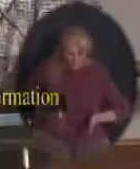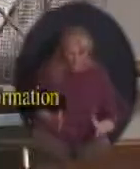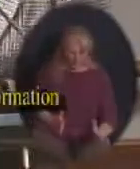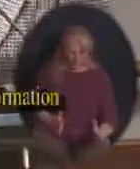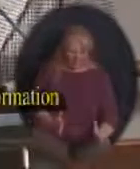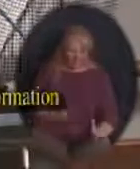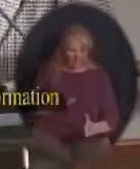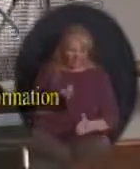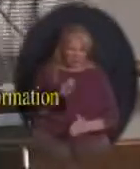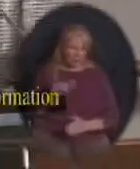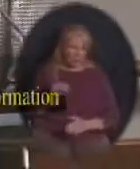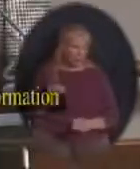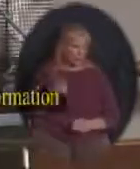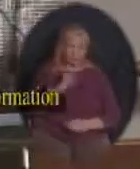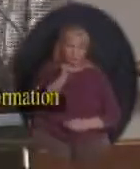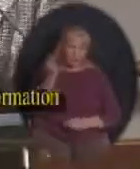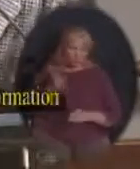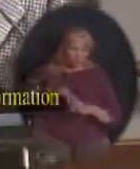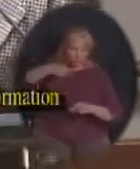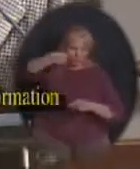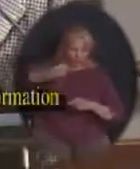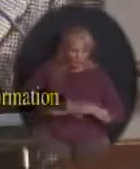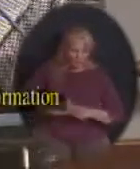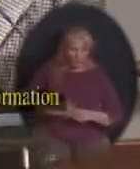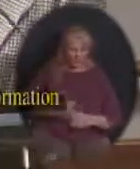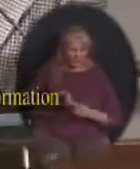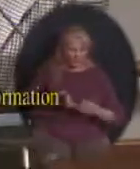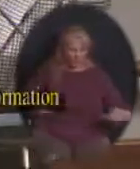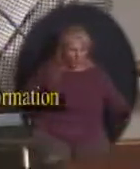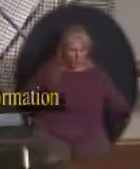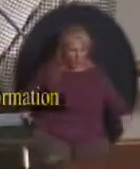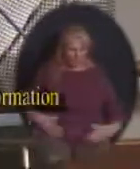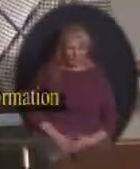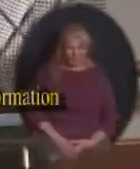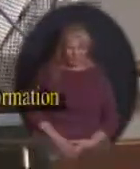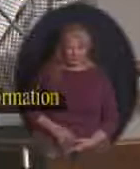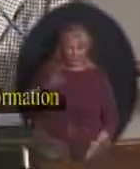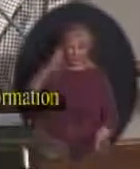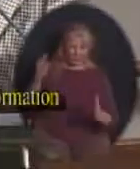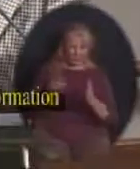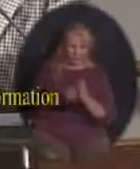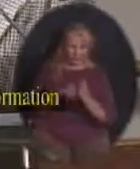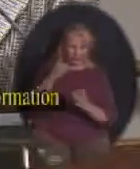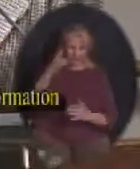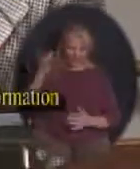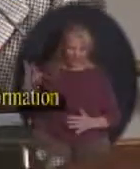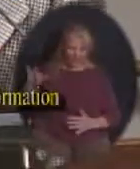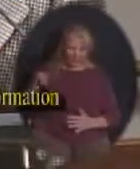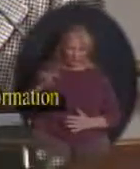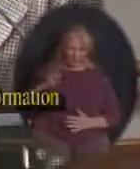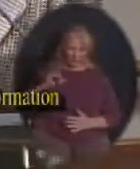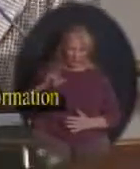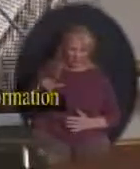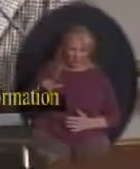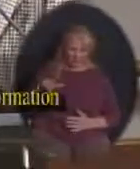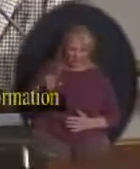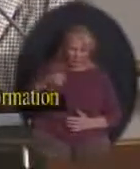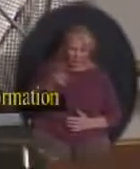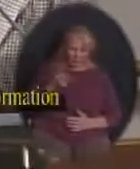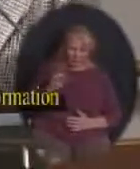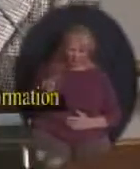camera over here. And next, we would like to recognize the California Trail Junior High School Science Olympiad